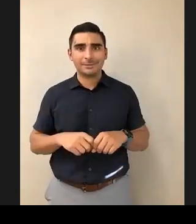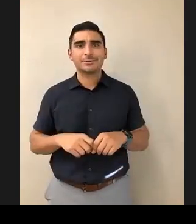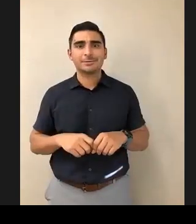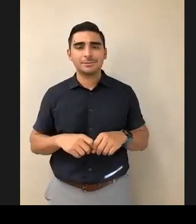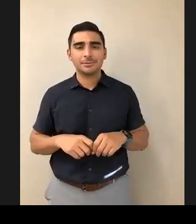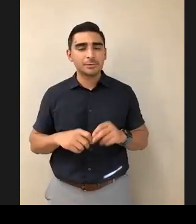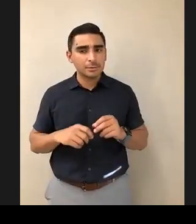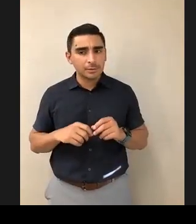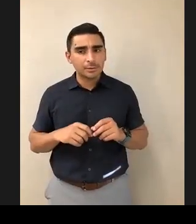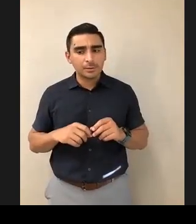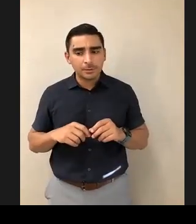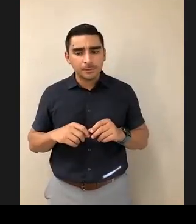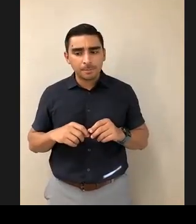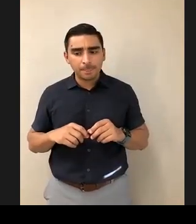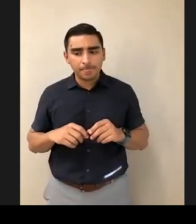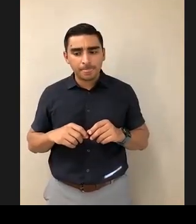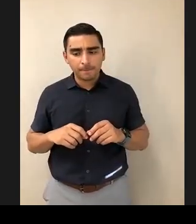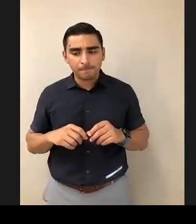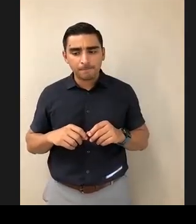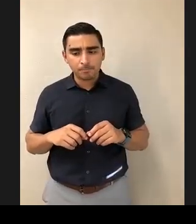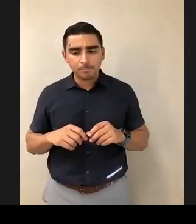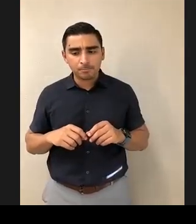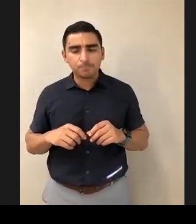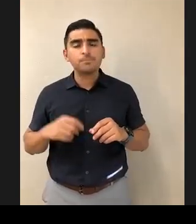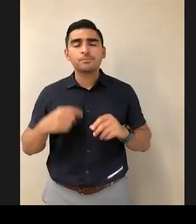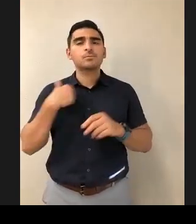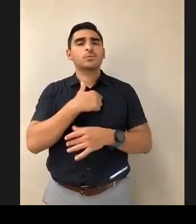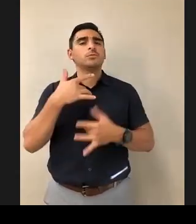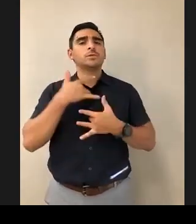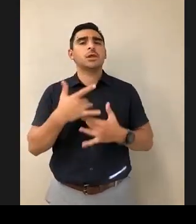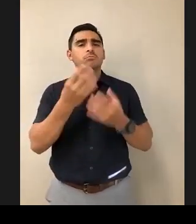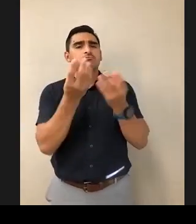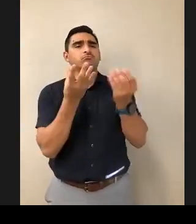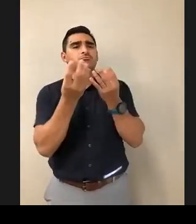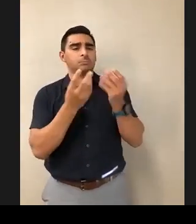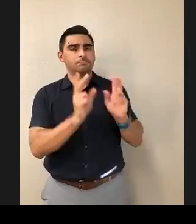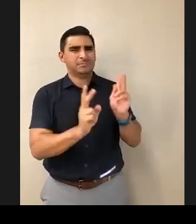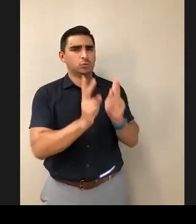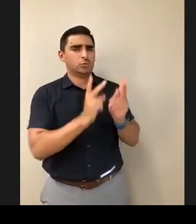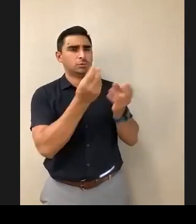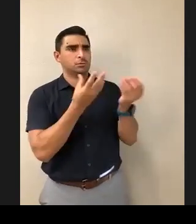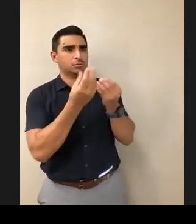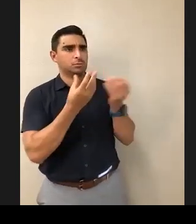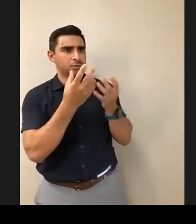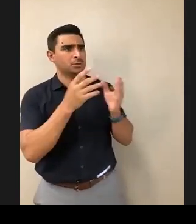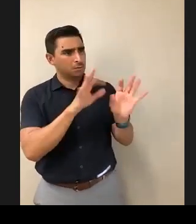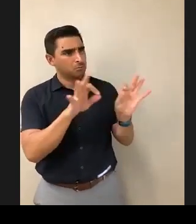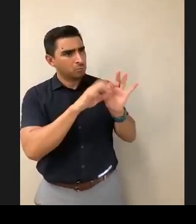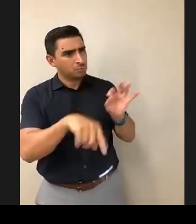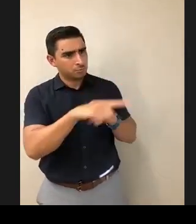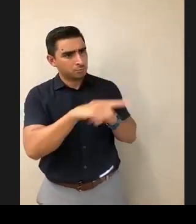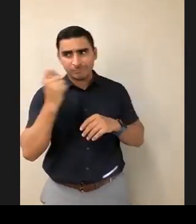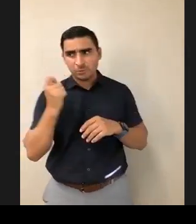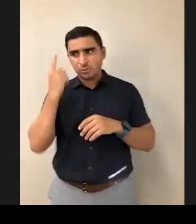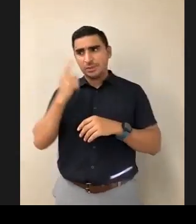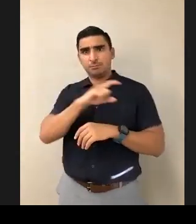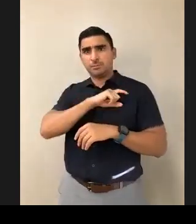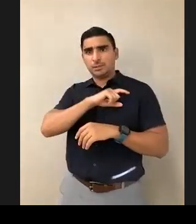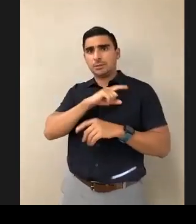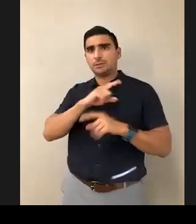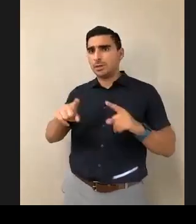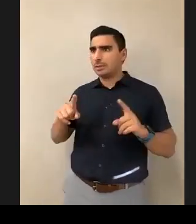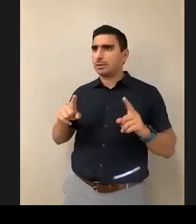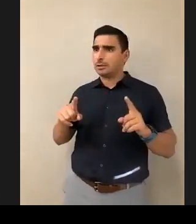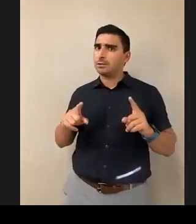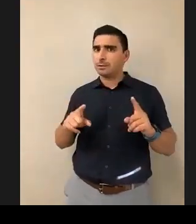about civilians being told to emphasize with police officers, but this is certainly going to be, you know, an outcome of that,